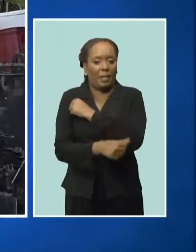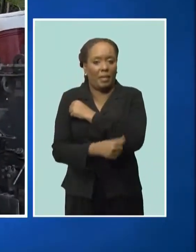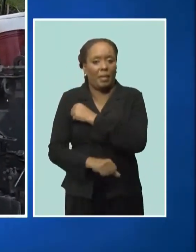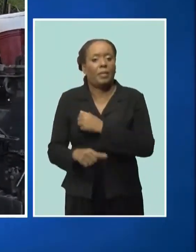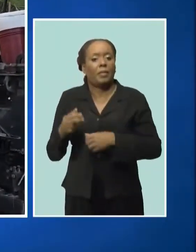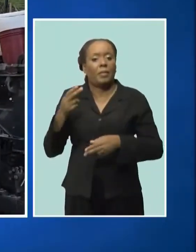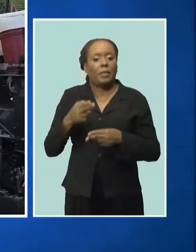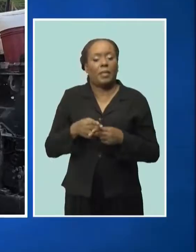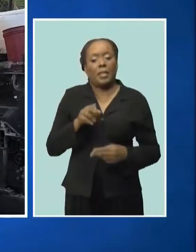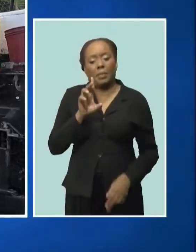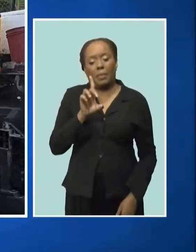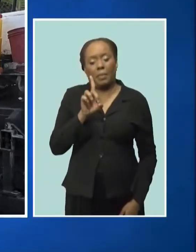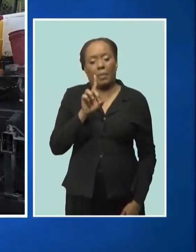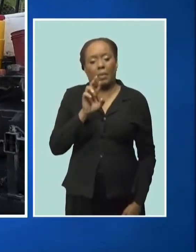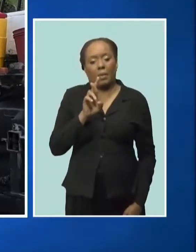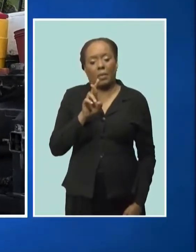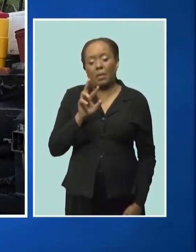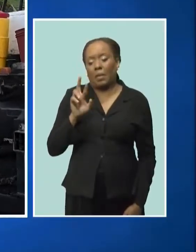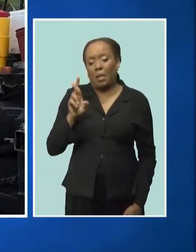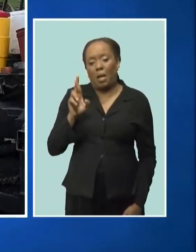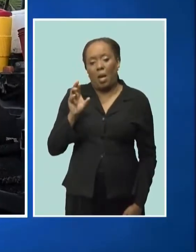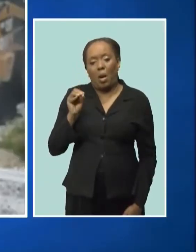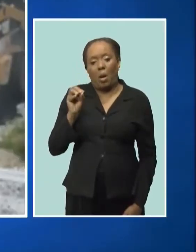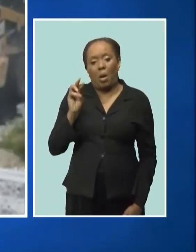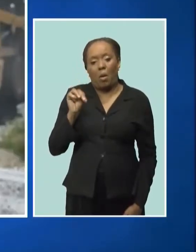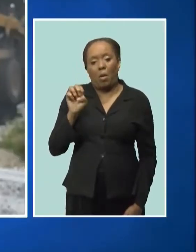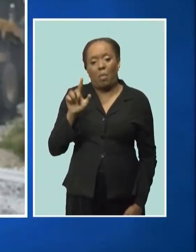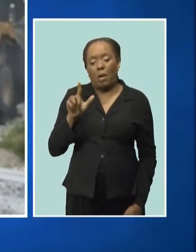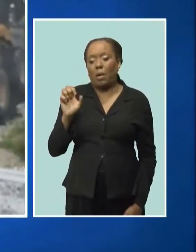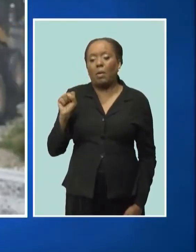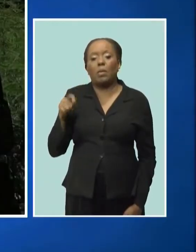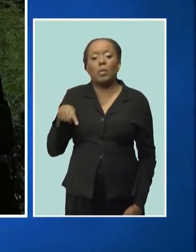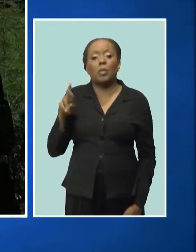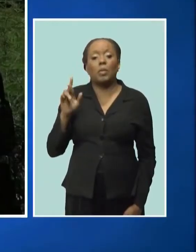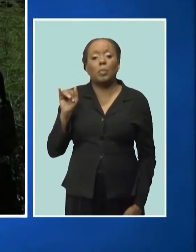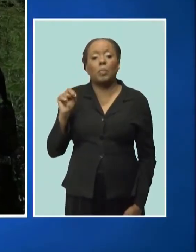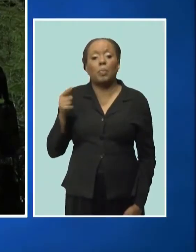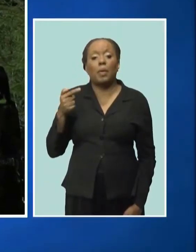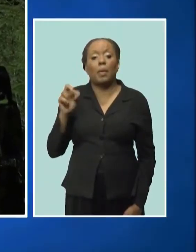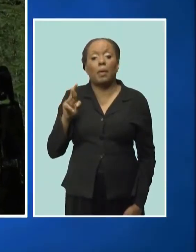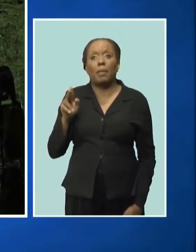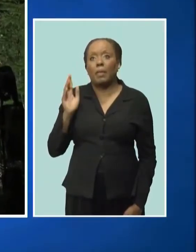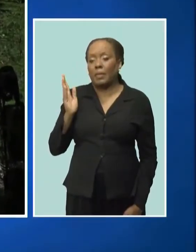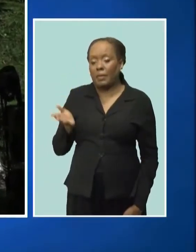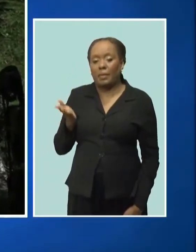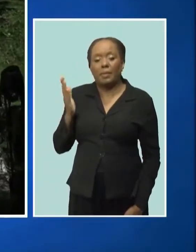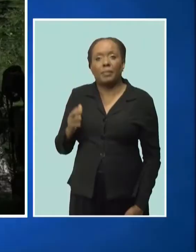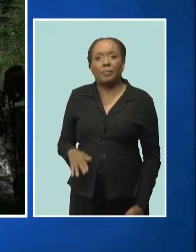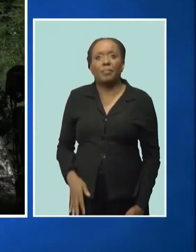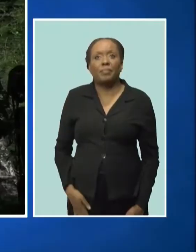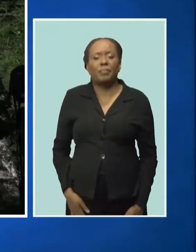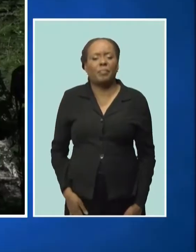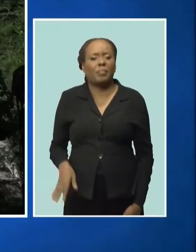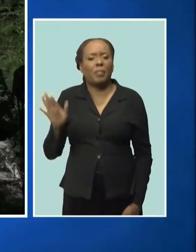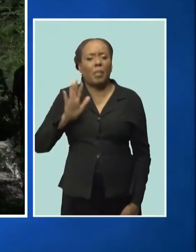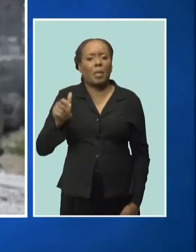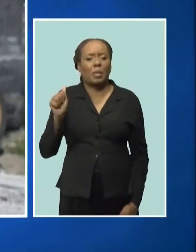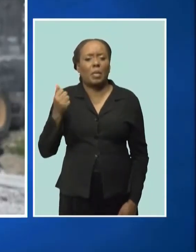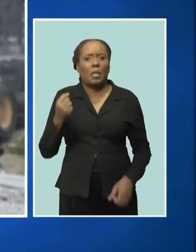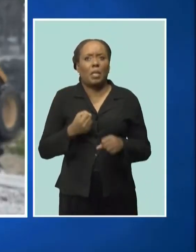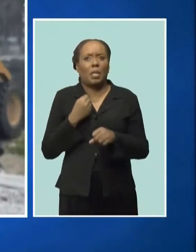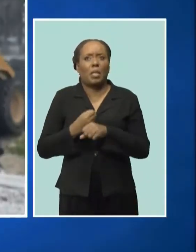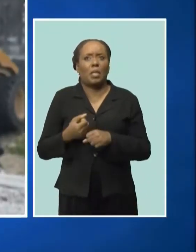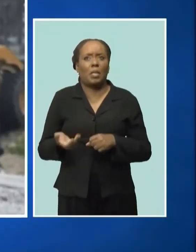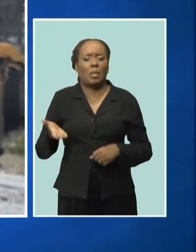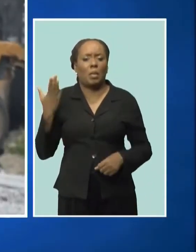Springer, was on site as paving began. As you know well, this road was destroyed almost 10 years ago after